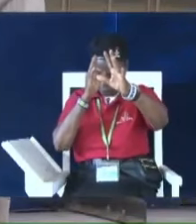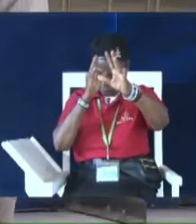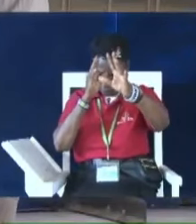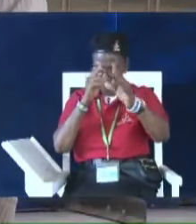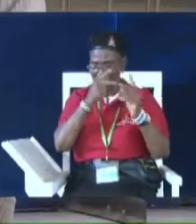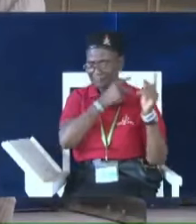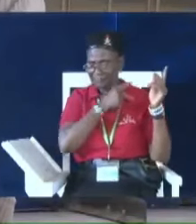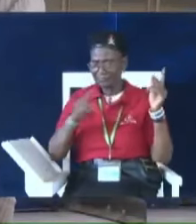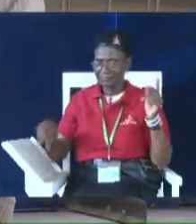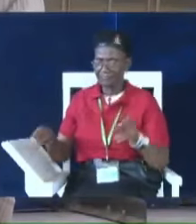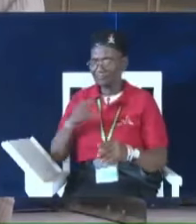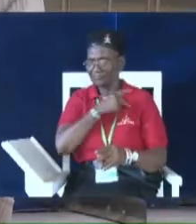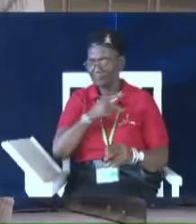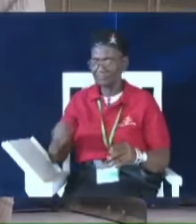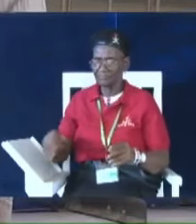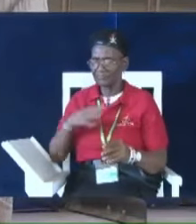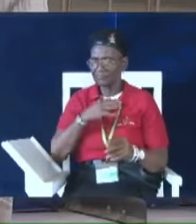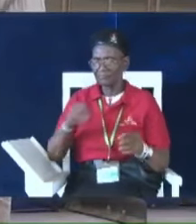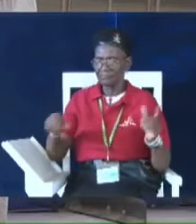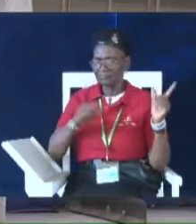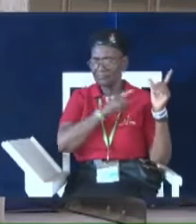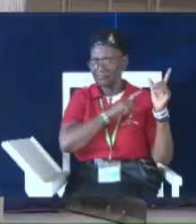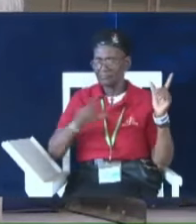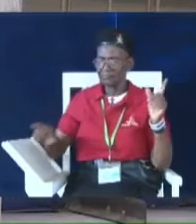King of Kings and Lord of Lords,